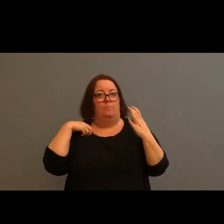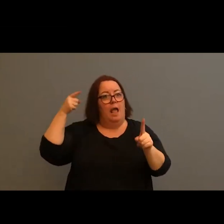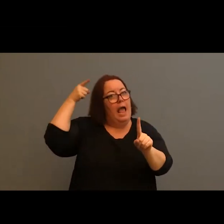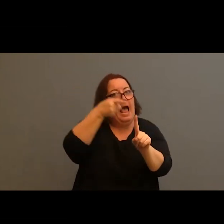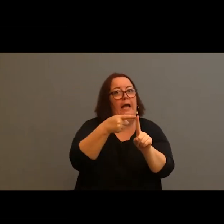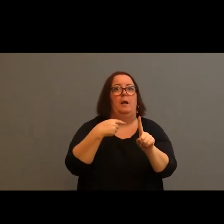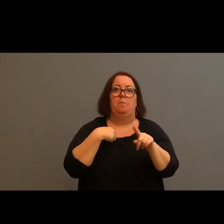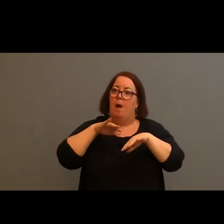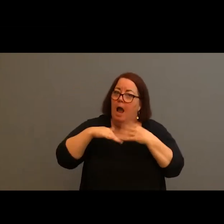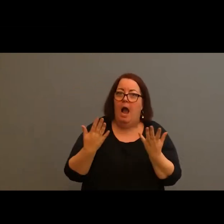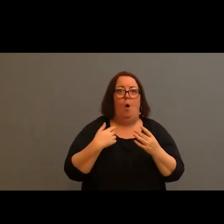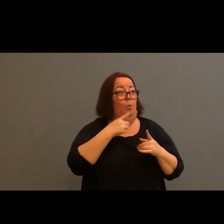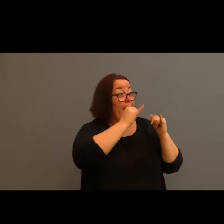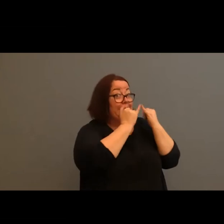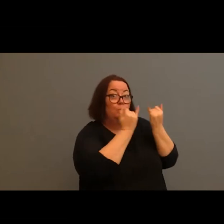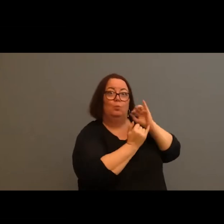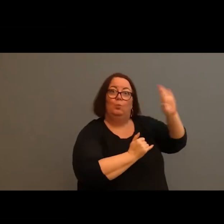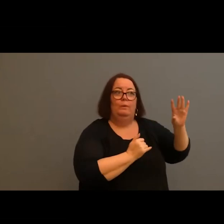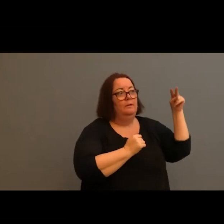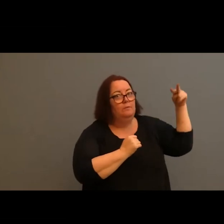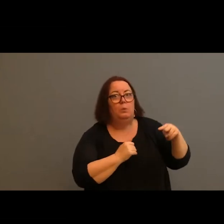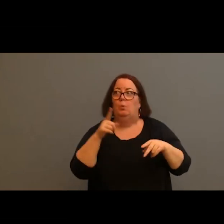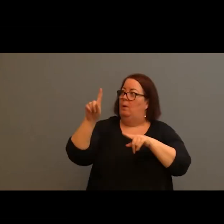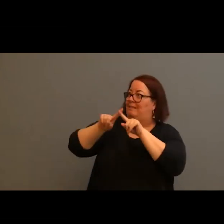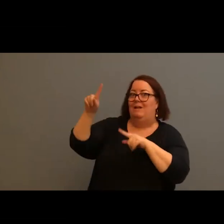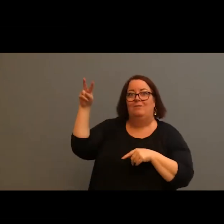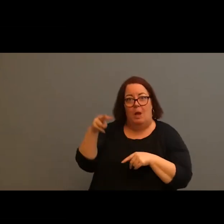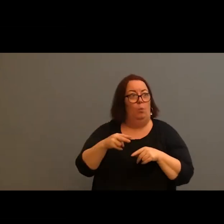to include all. Thank you.